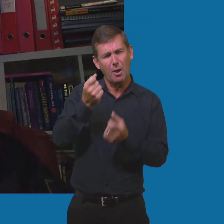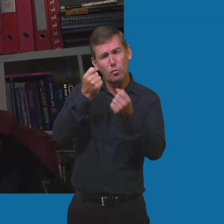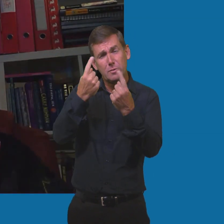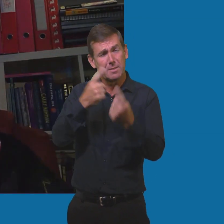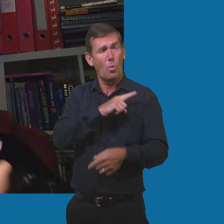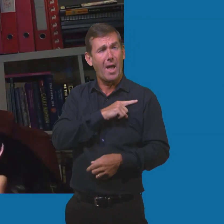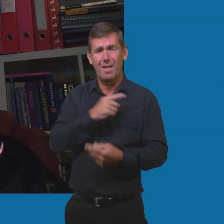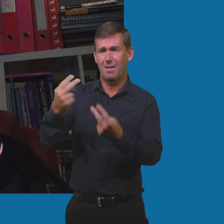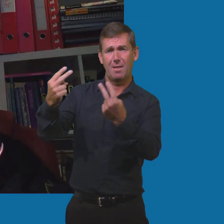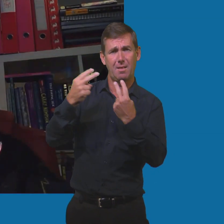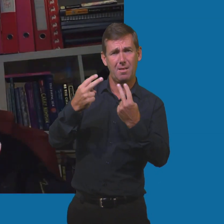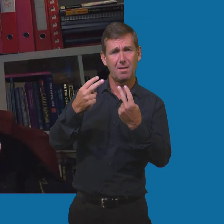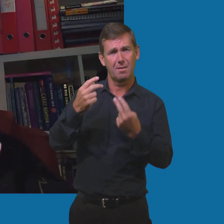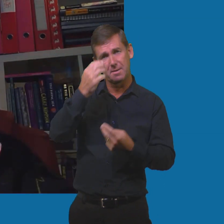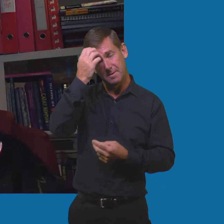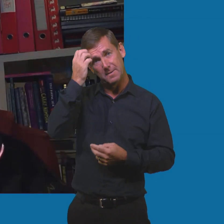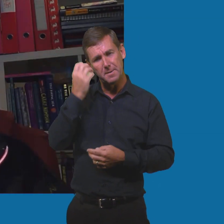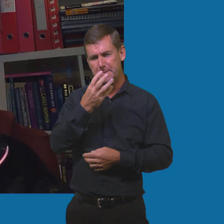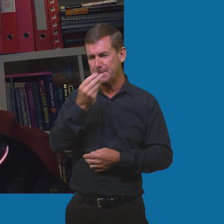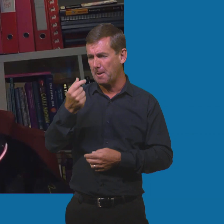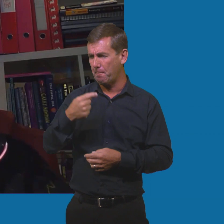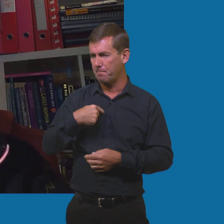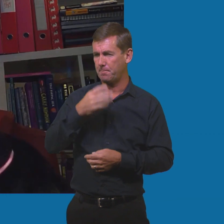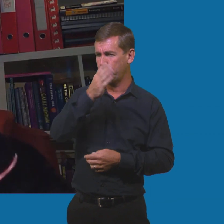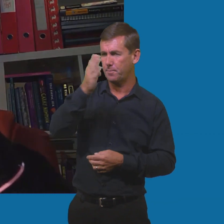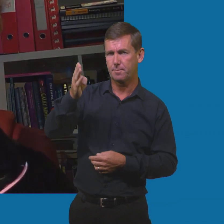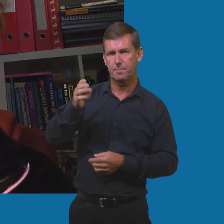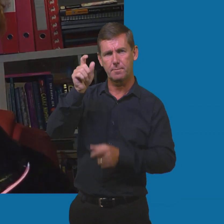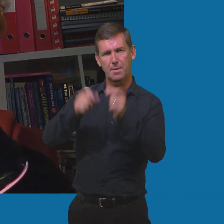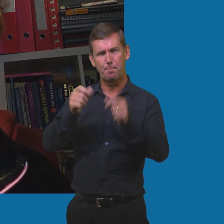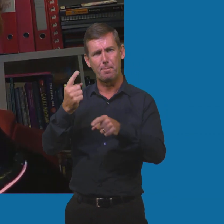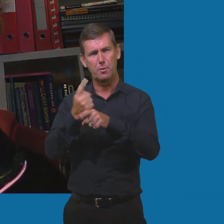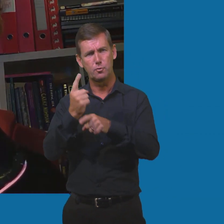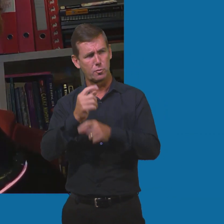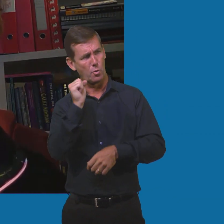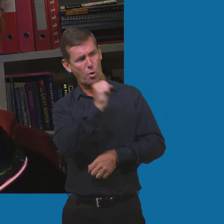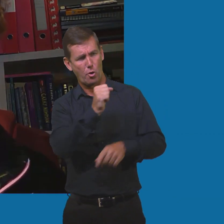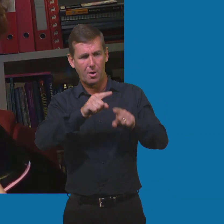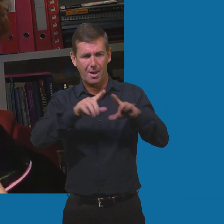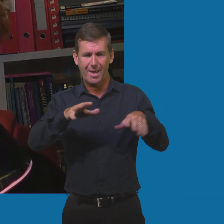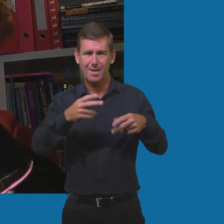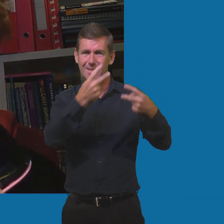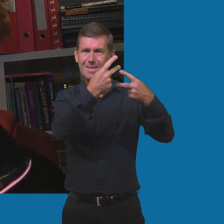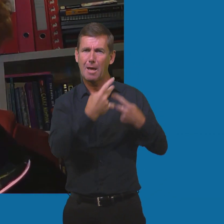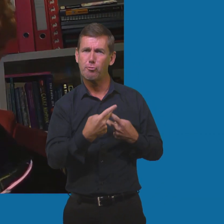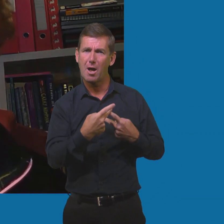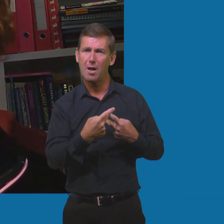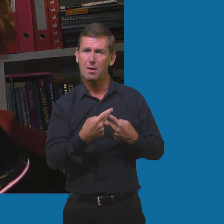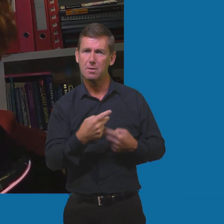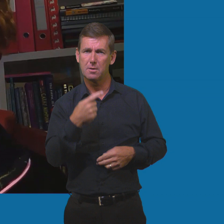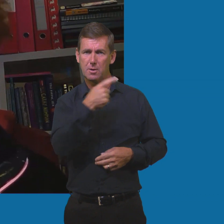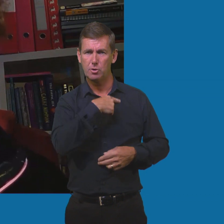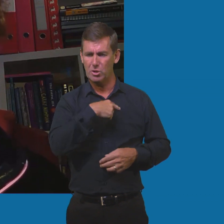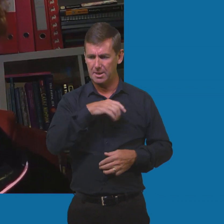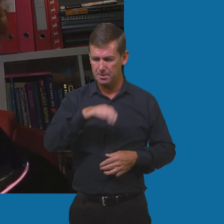And I know that I've been to certain events where people have spoken to her so much as my carer that when, she then leans down and holds